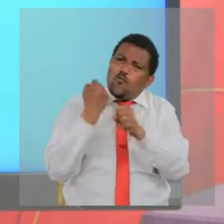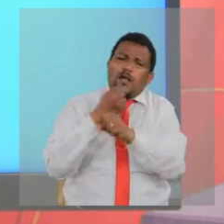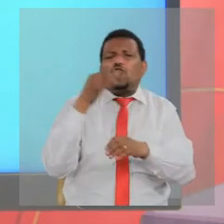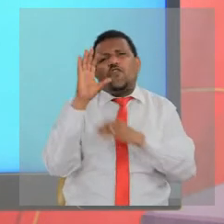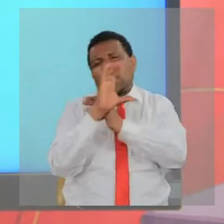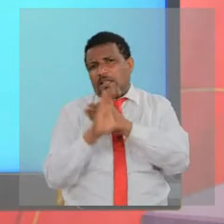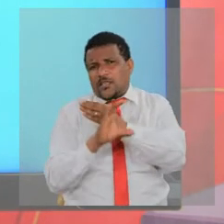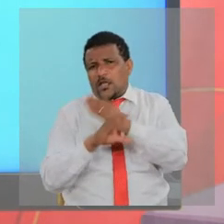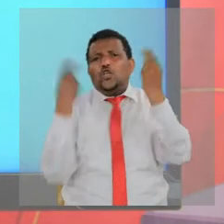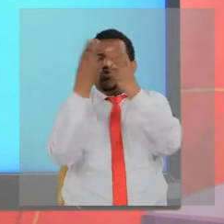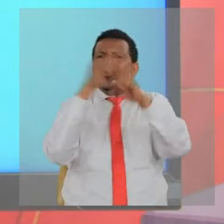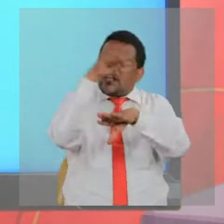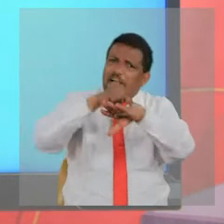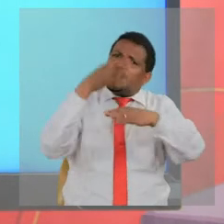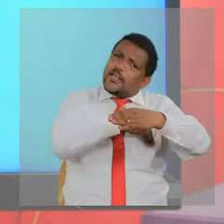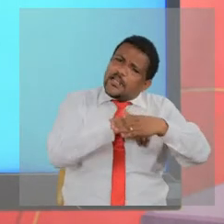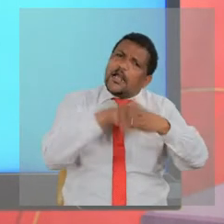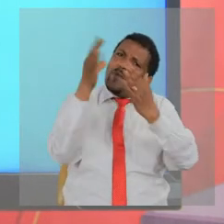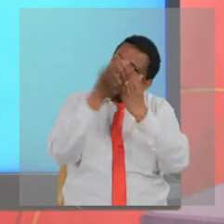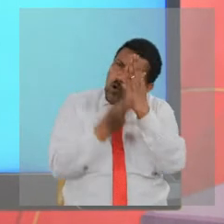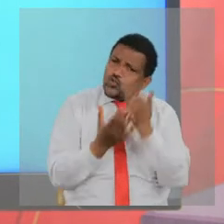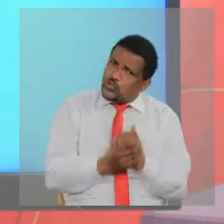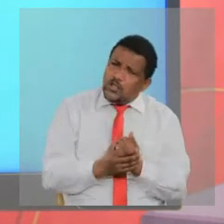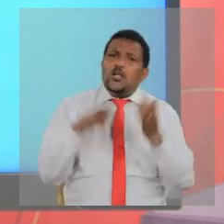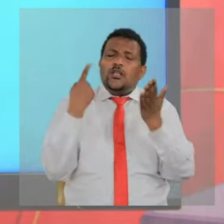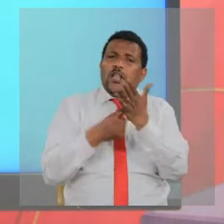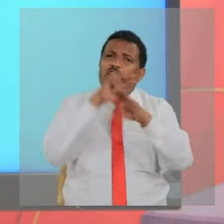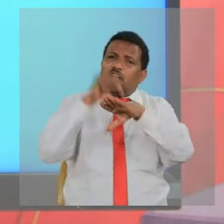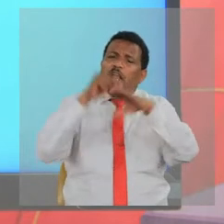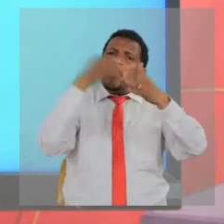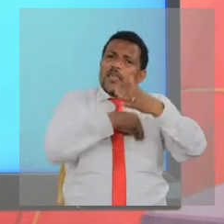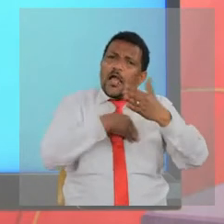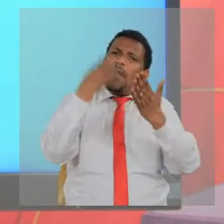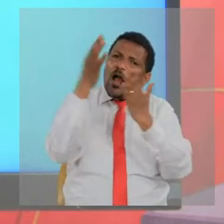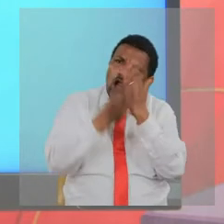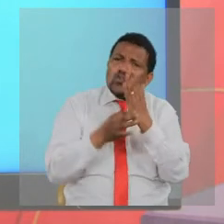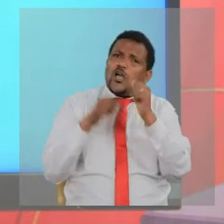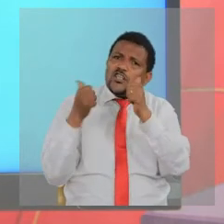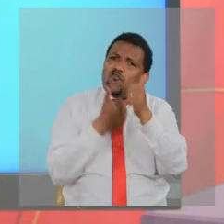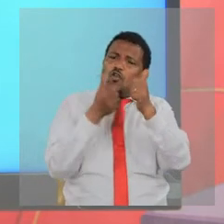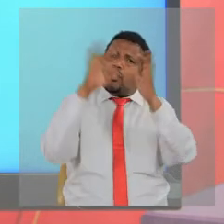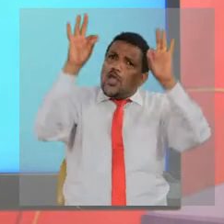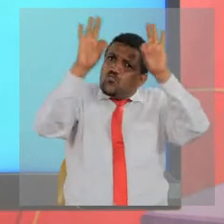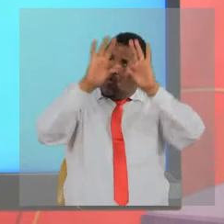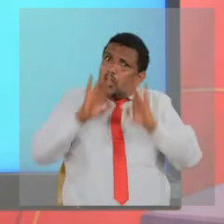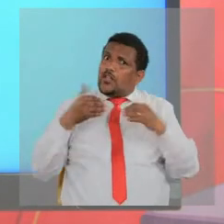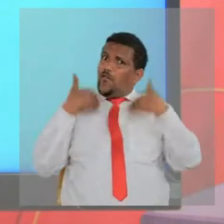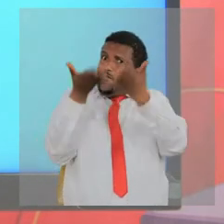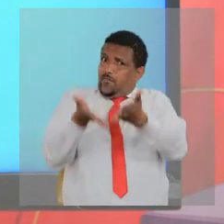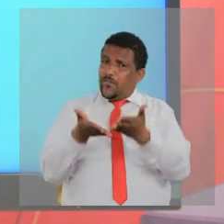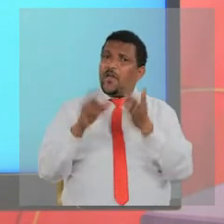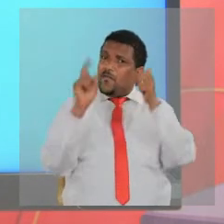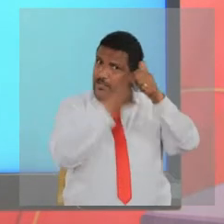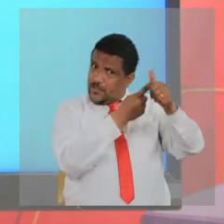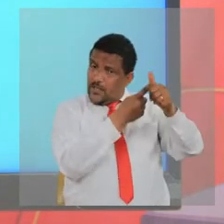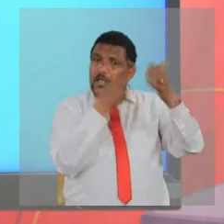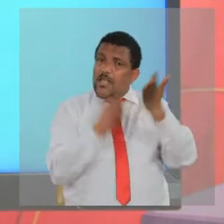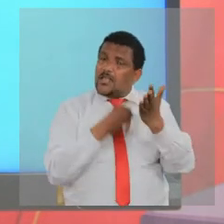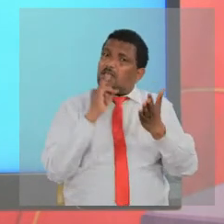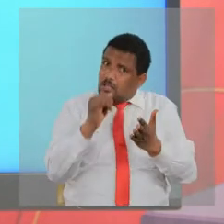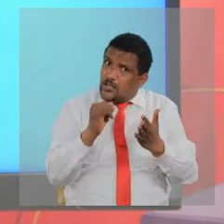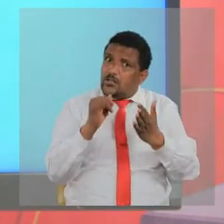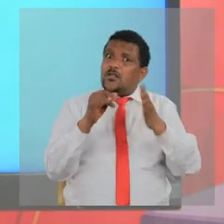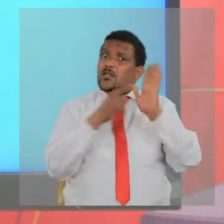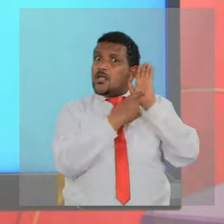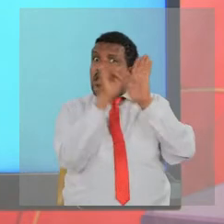a country using the national income account? So the national income account has the following importances. First, it is